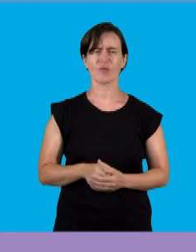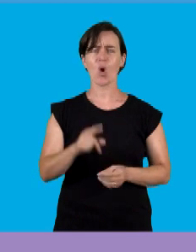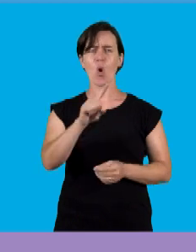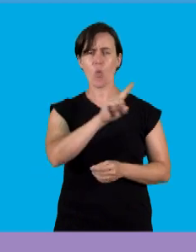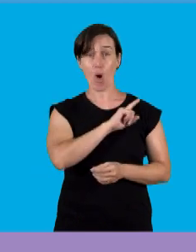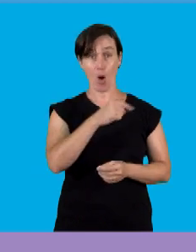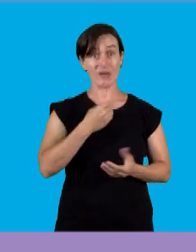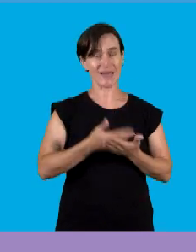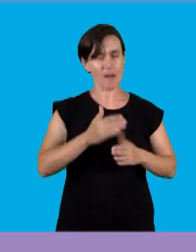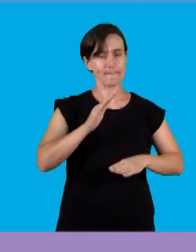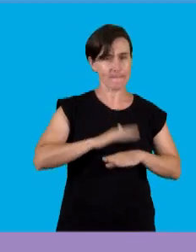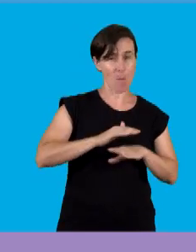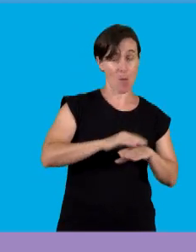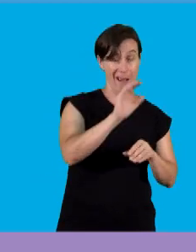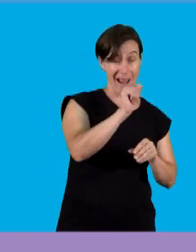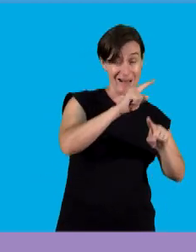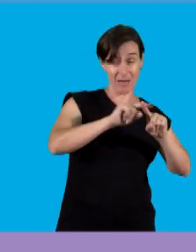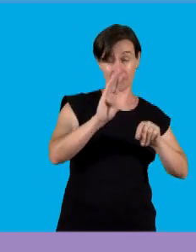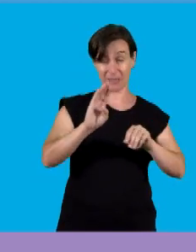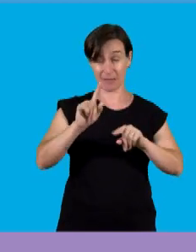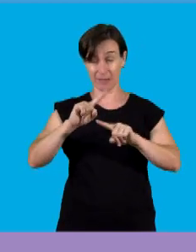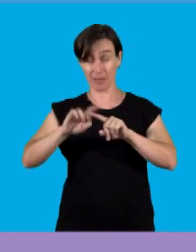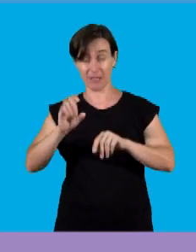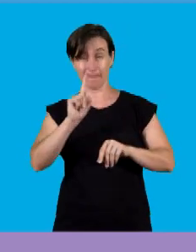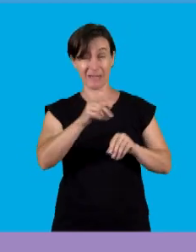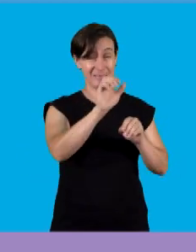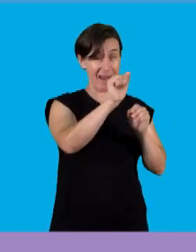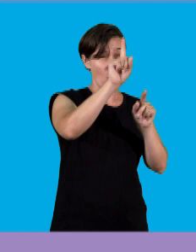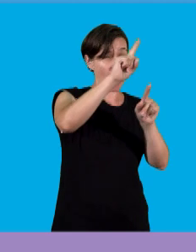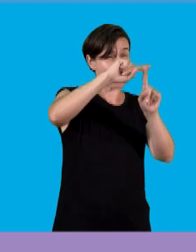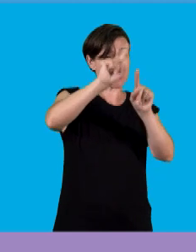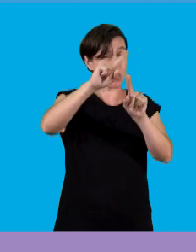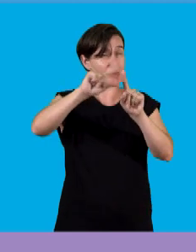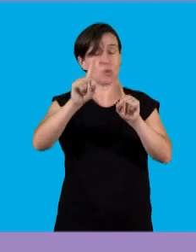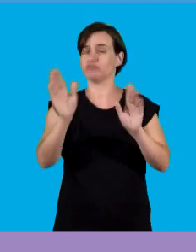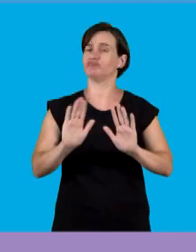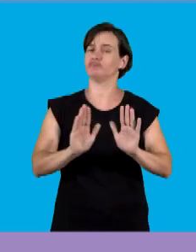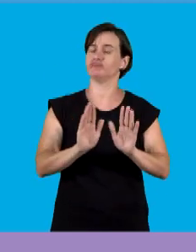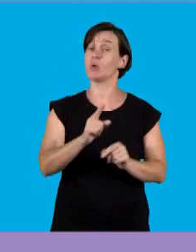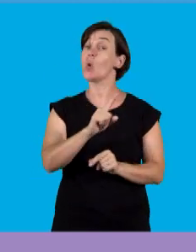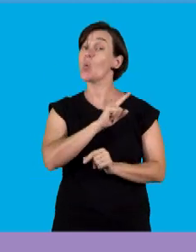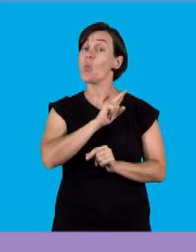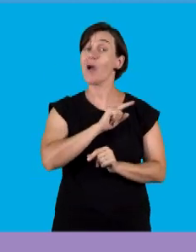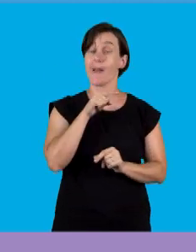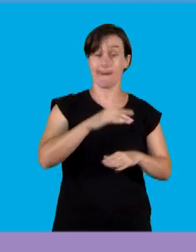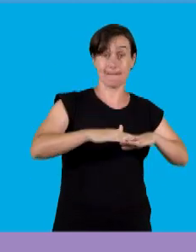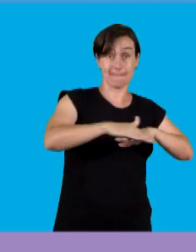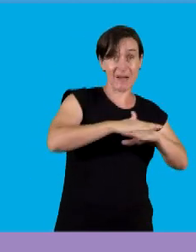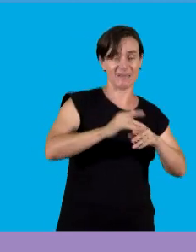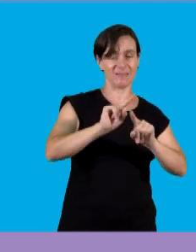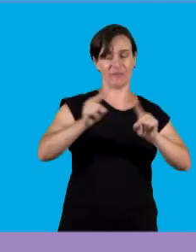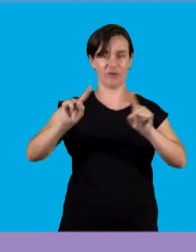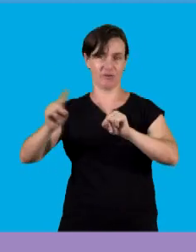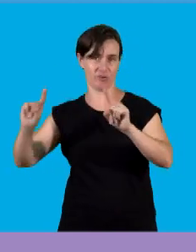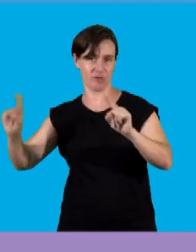why are we not multiplying or adding the bases of these three variables? Because the bases are not